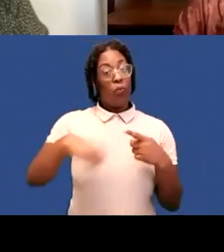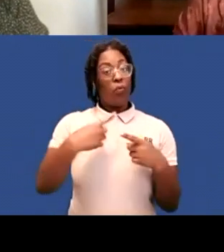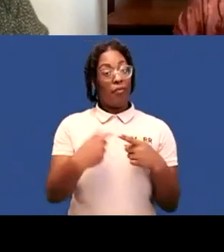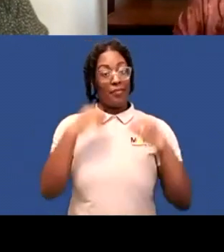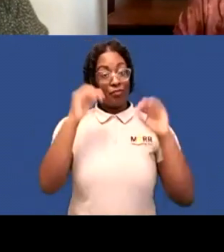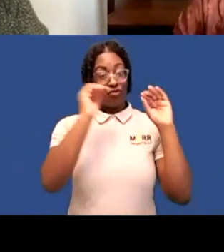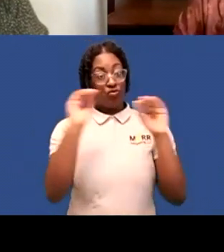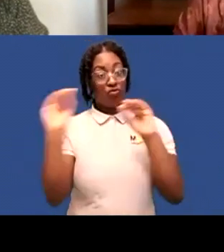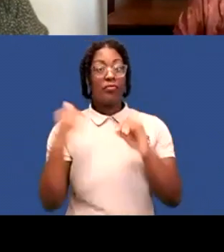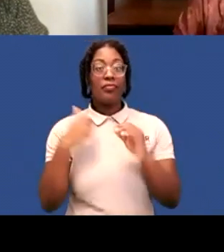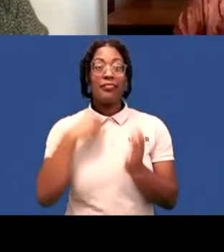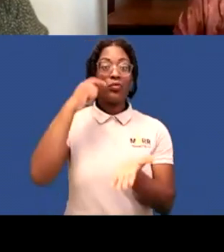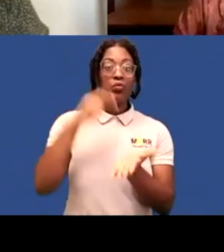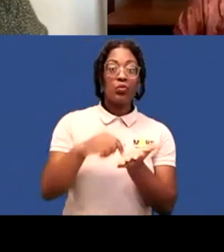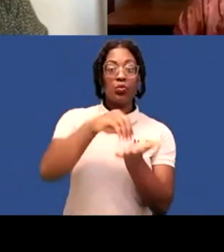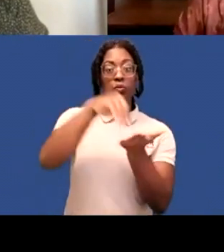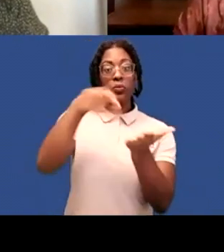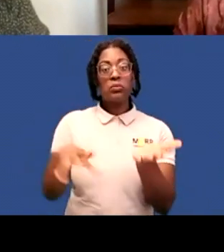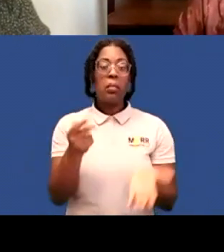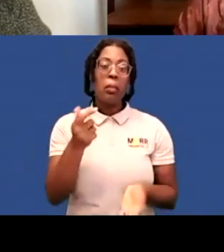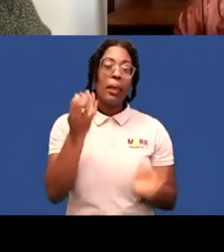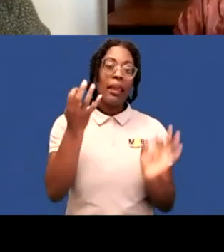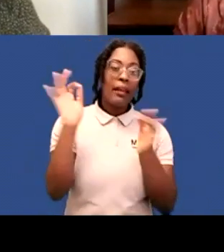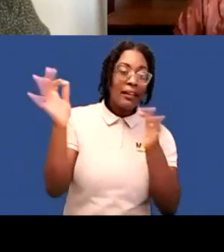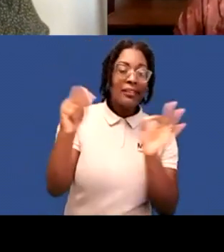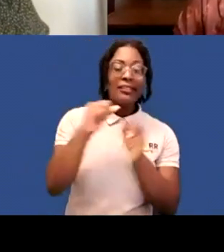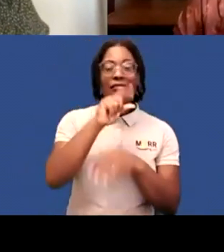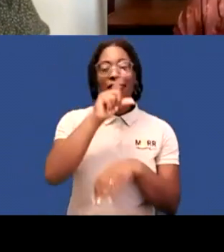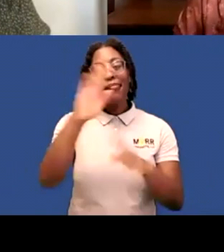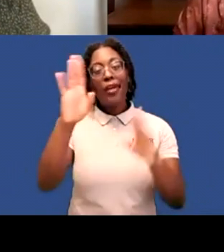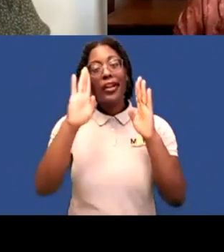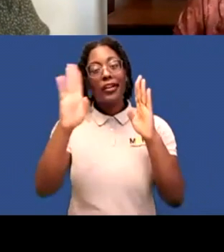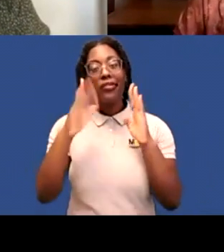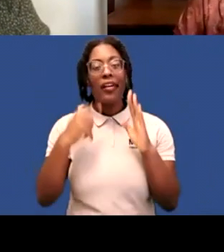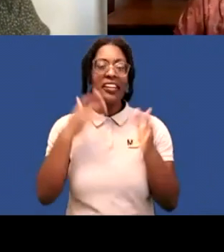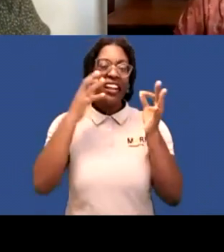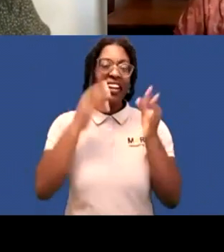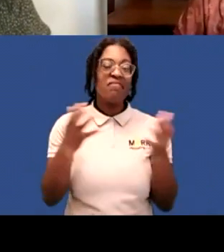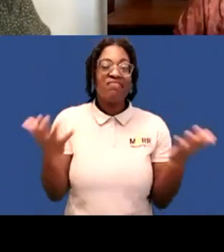I don't know if I answered it all the way, but those were the three things that stood out in my mind.